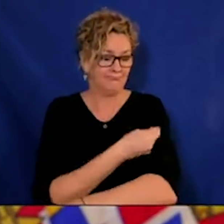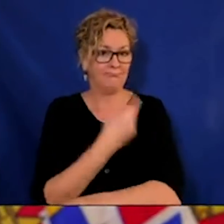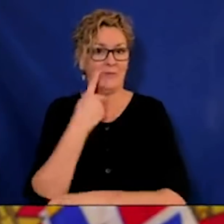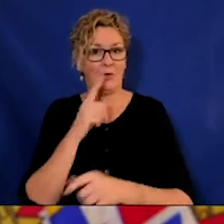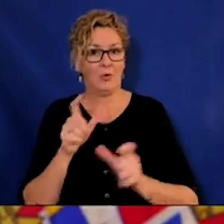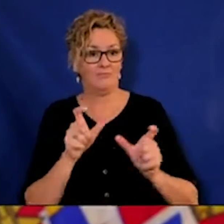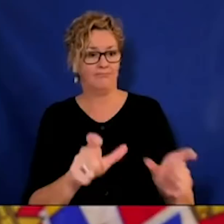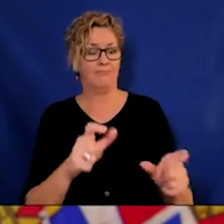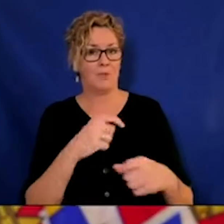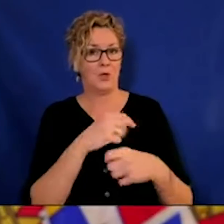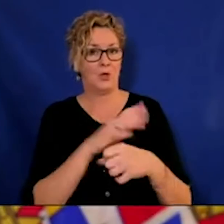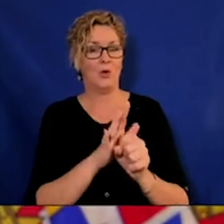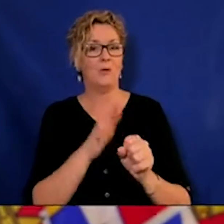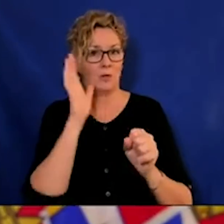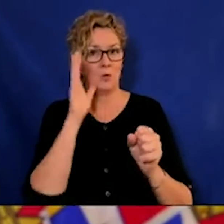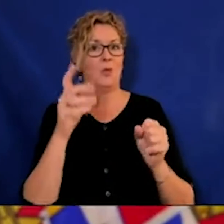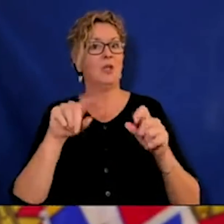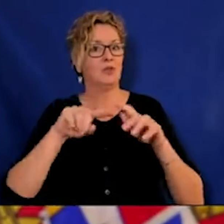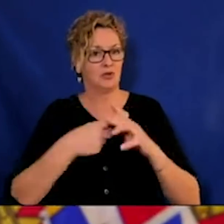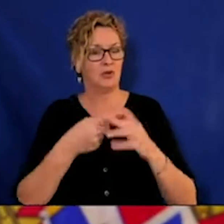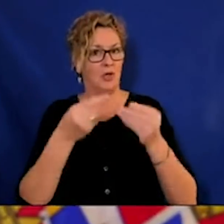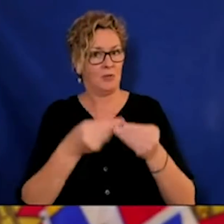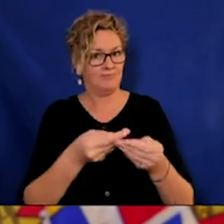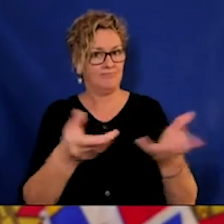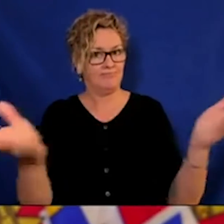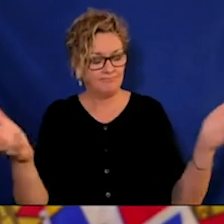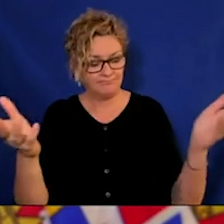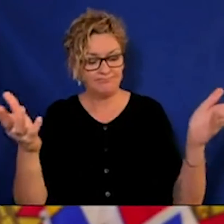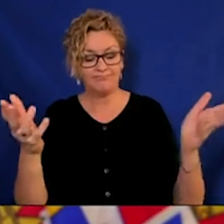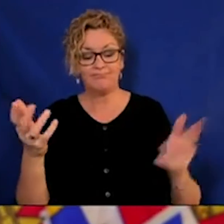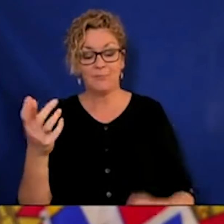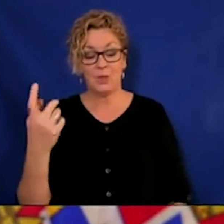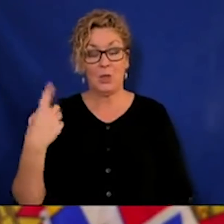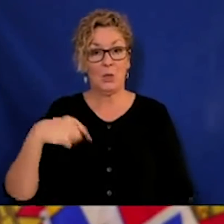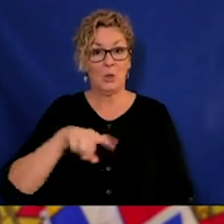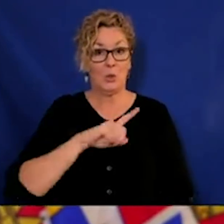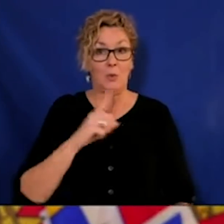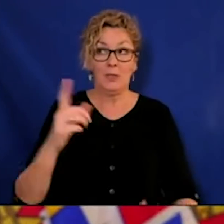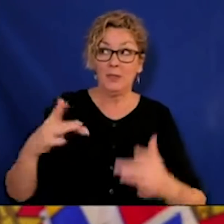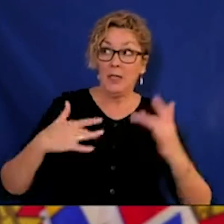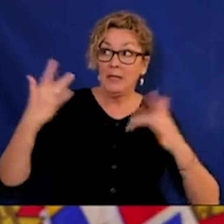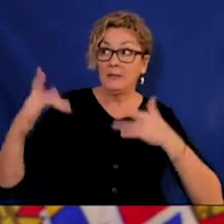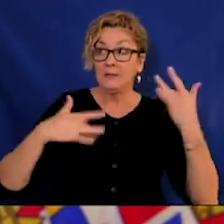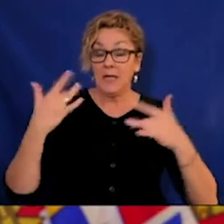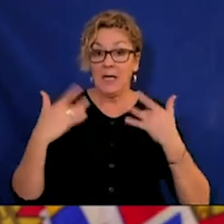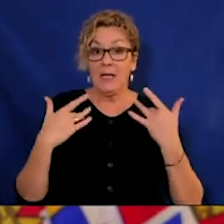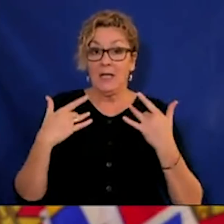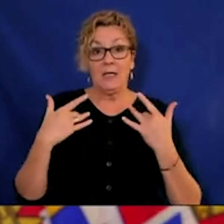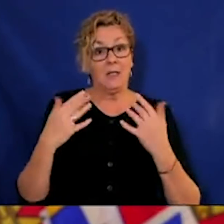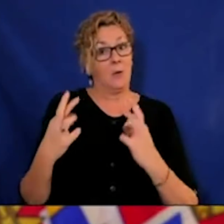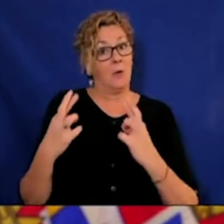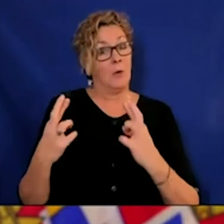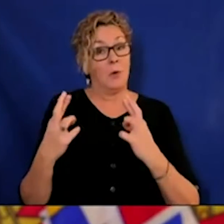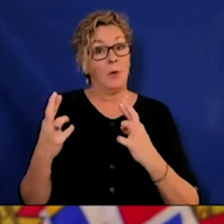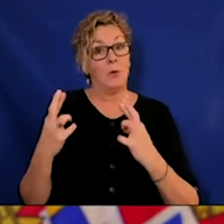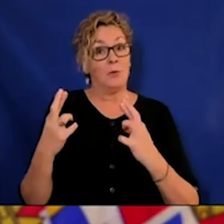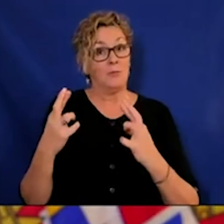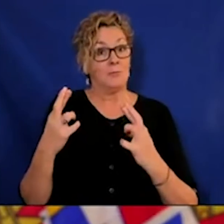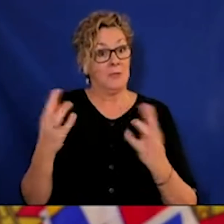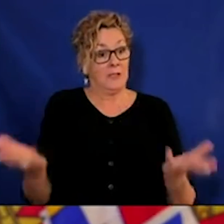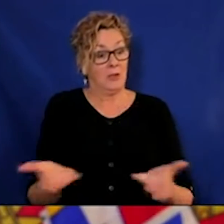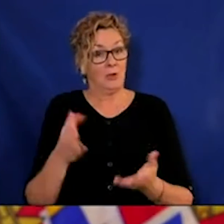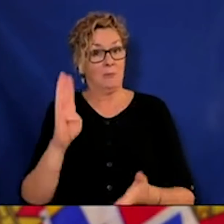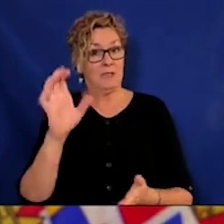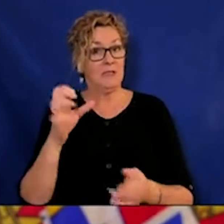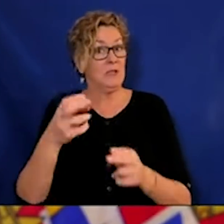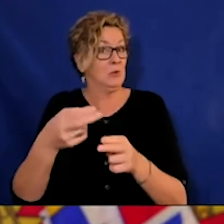be following, hopefully sooner rather than later. And this is, of course, very exciting news for all of us. This is part